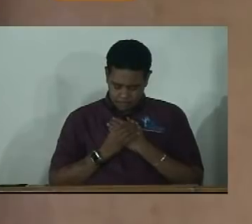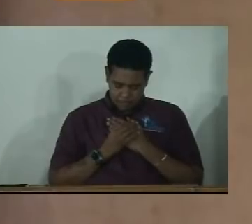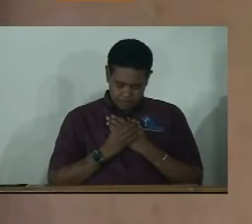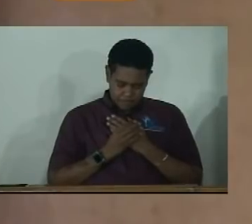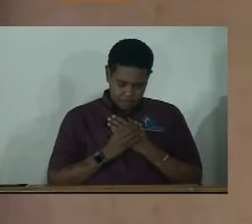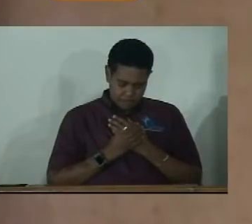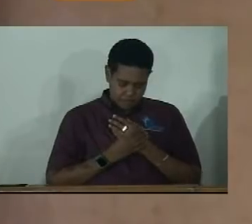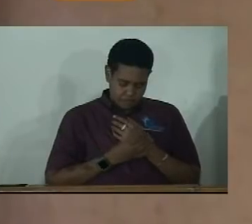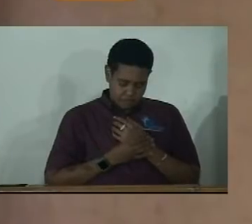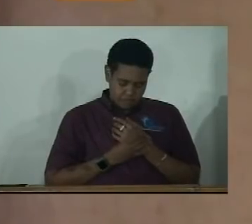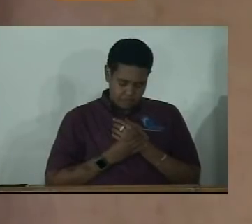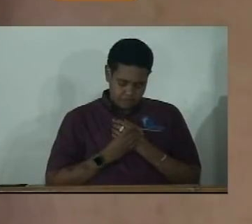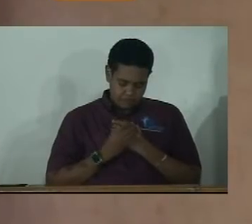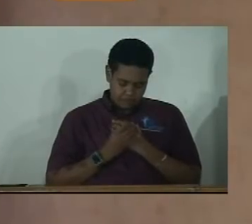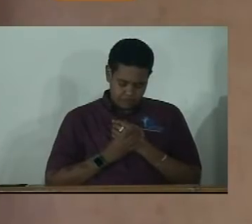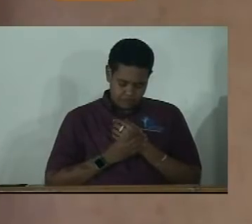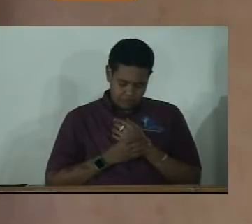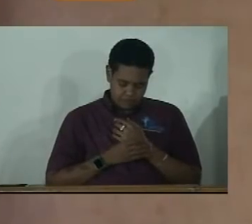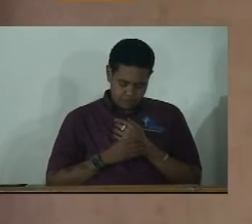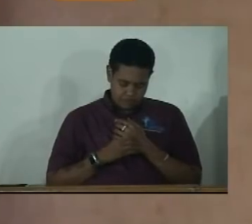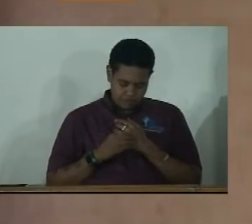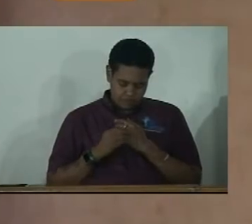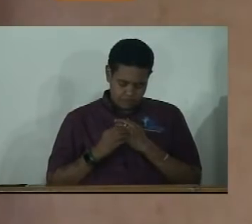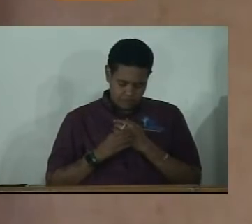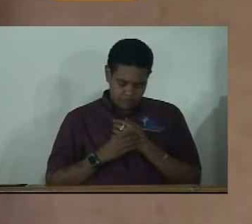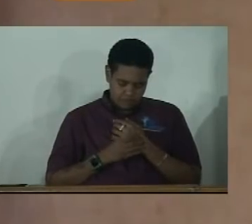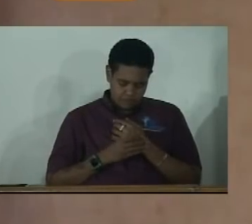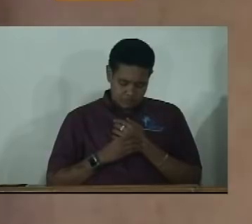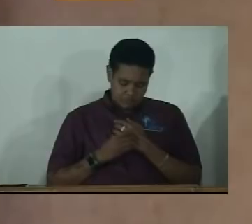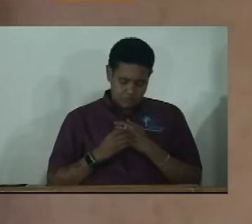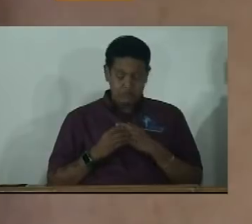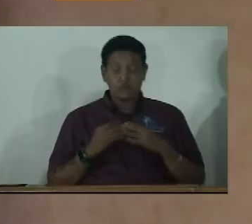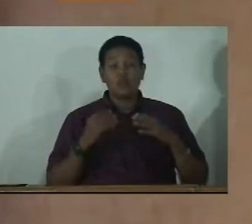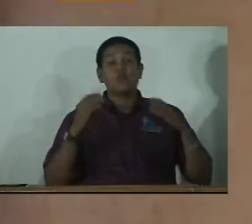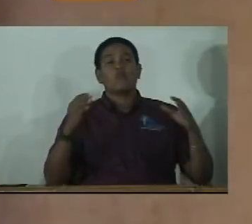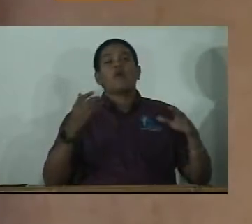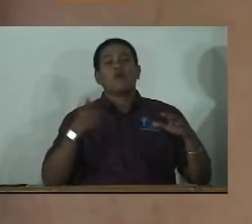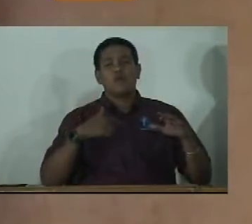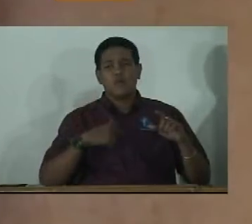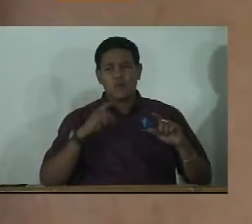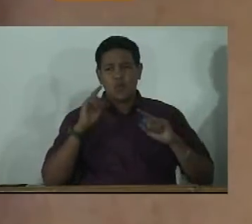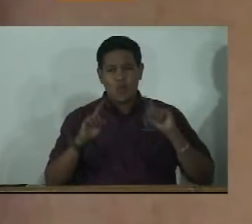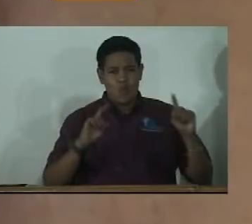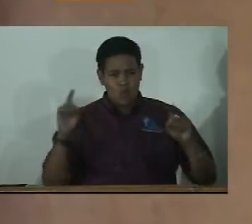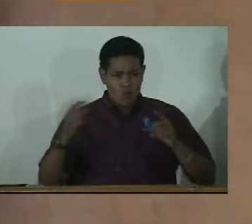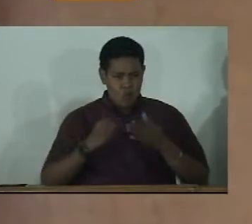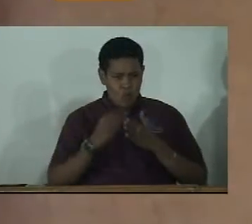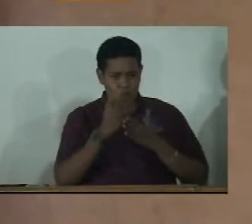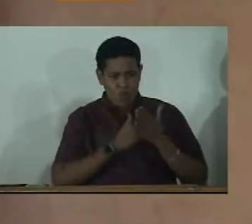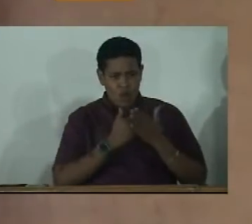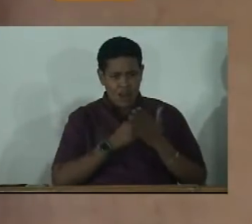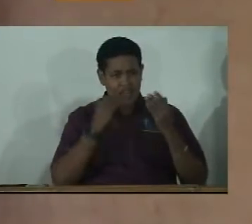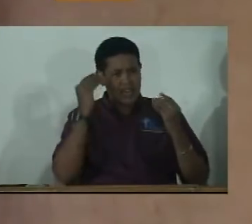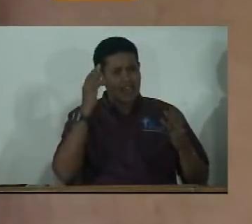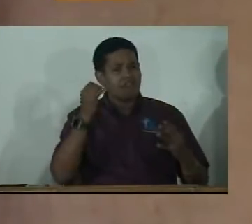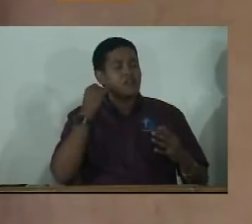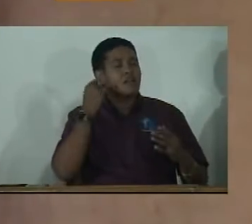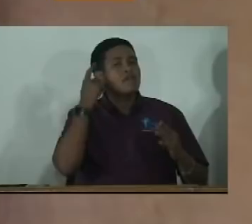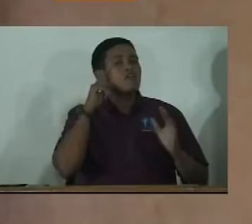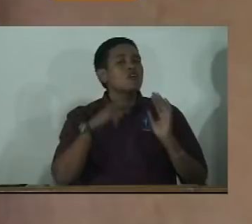way, the perhaps dated and infrequent way we go around collecting this information, if, for